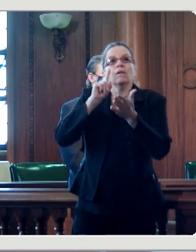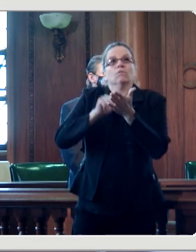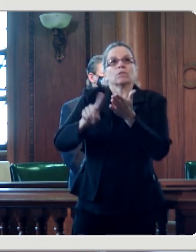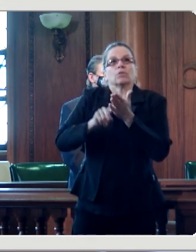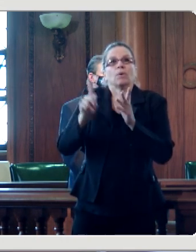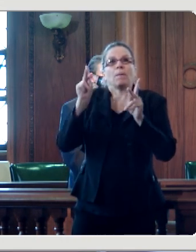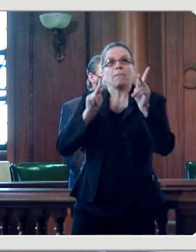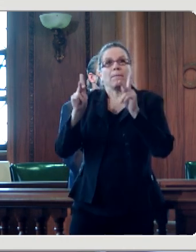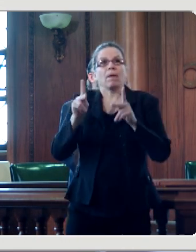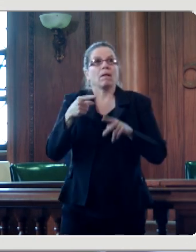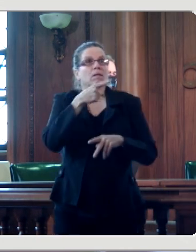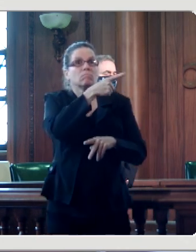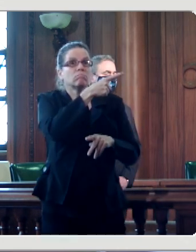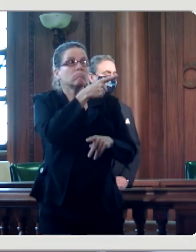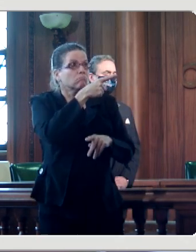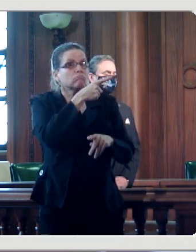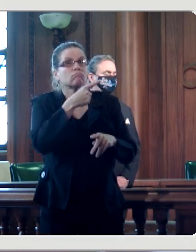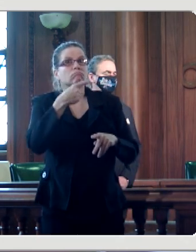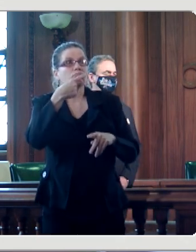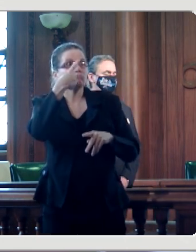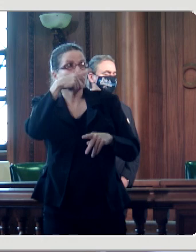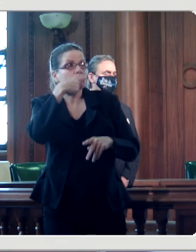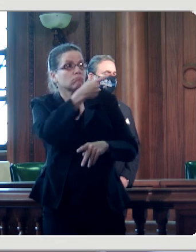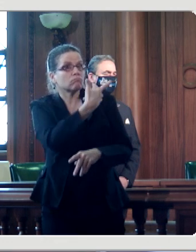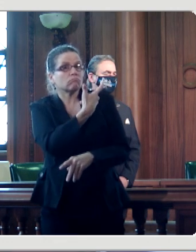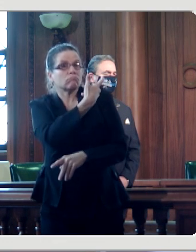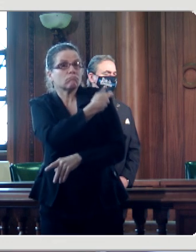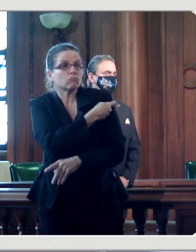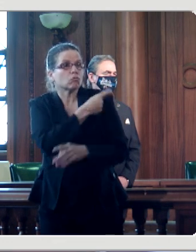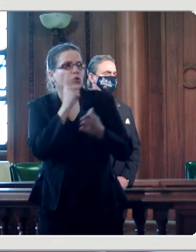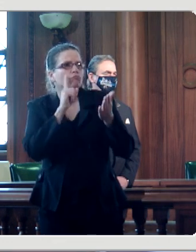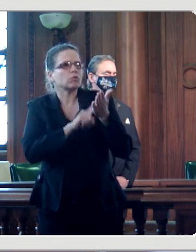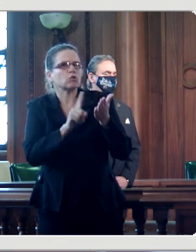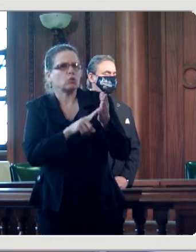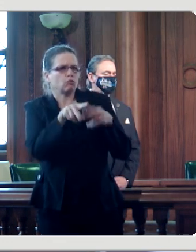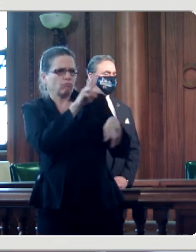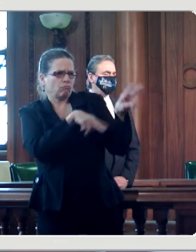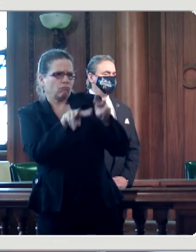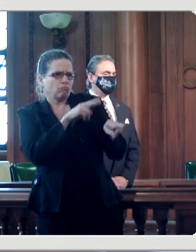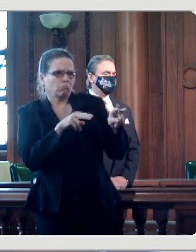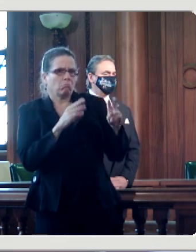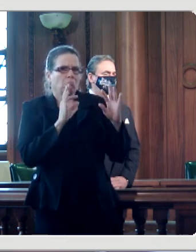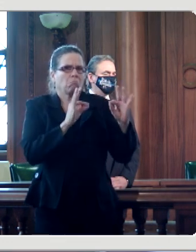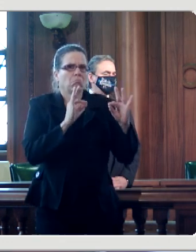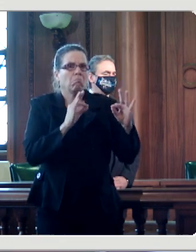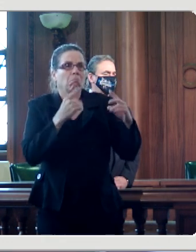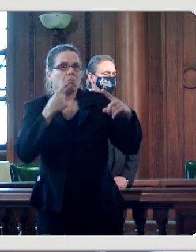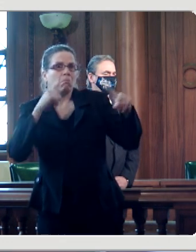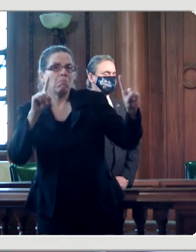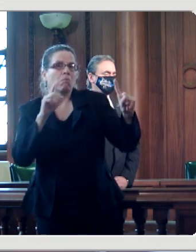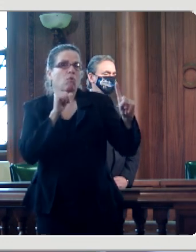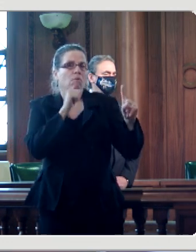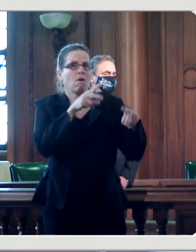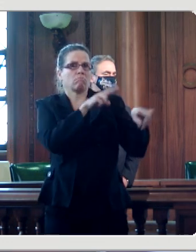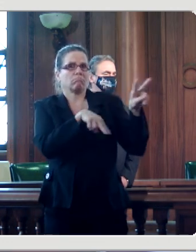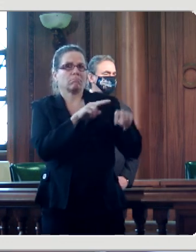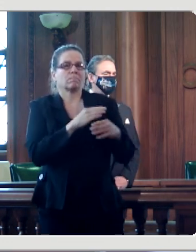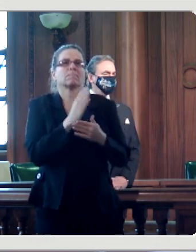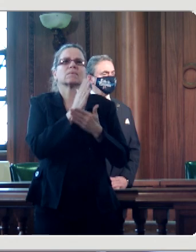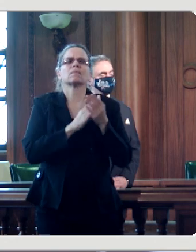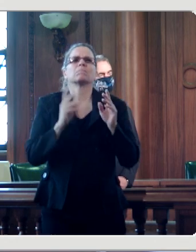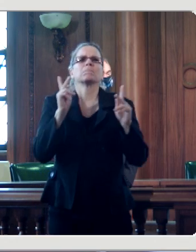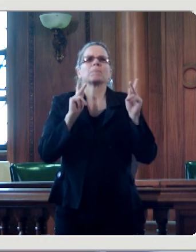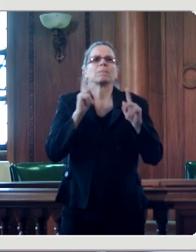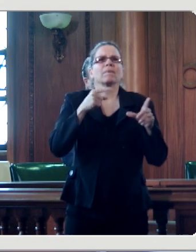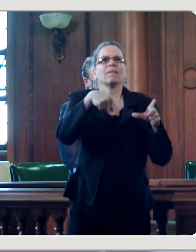around vaccination, distribution, including vaccine hesitancy and vaccine confidence.